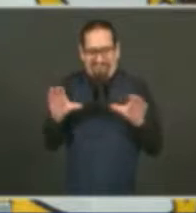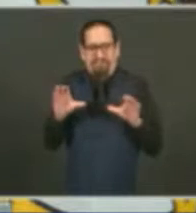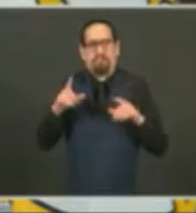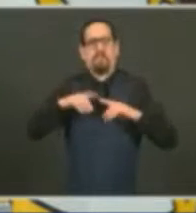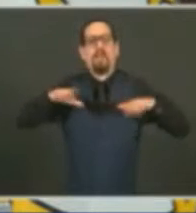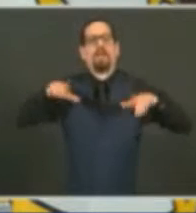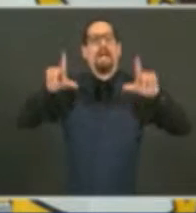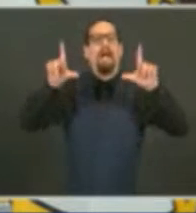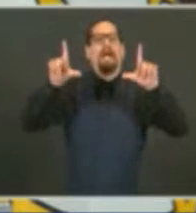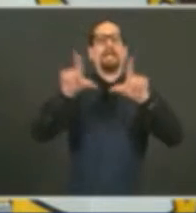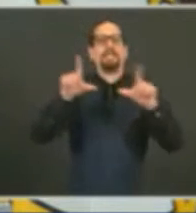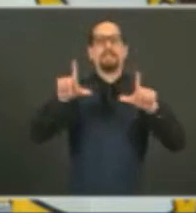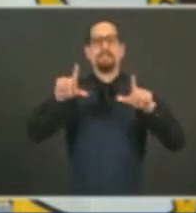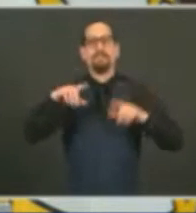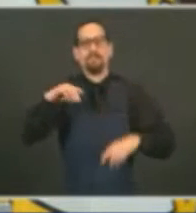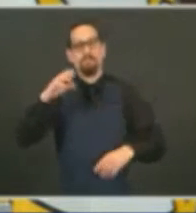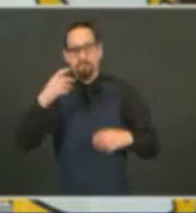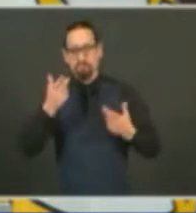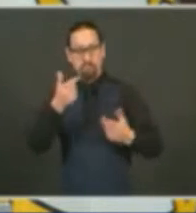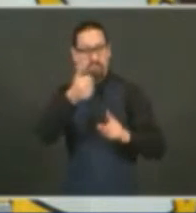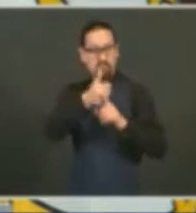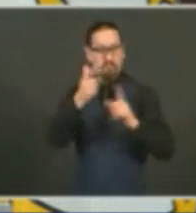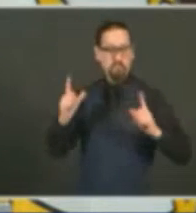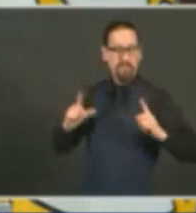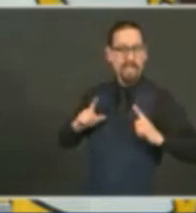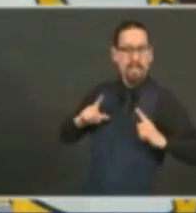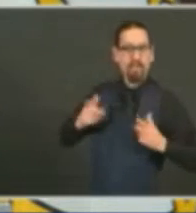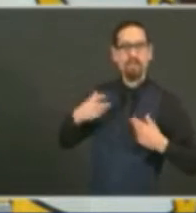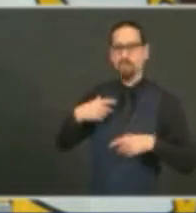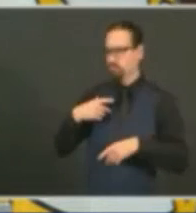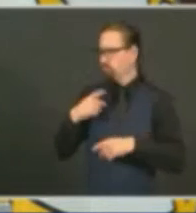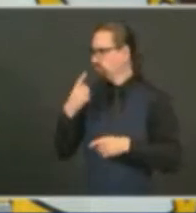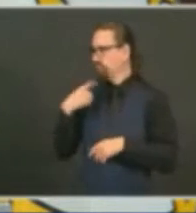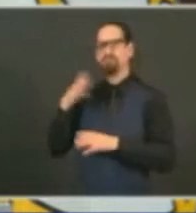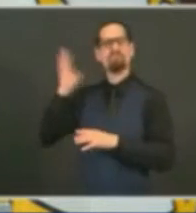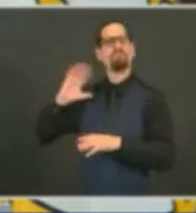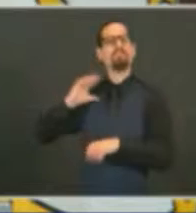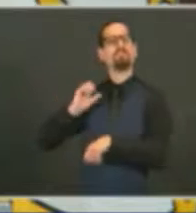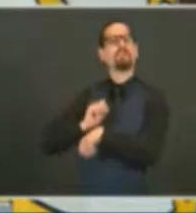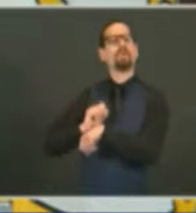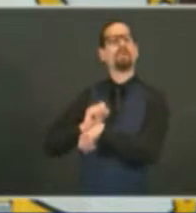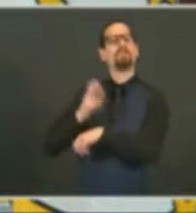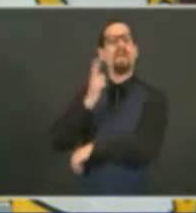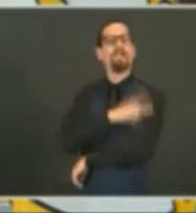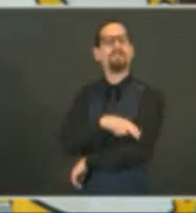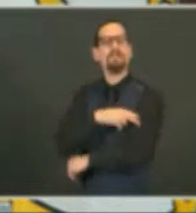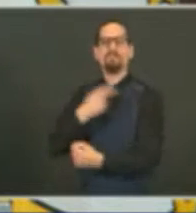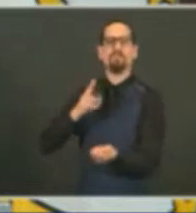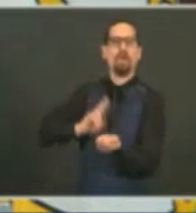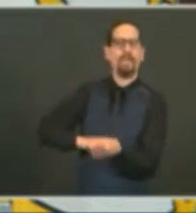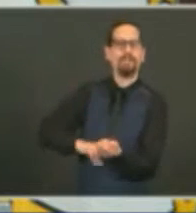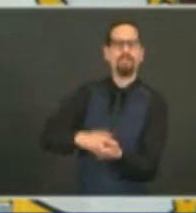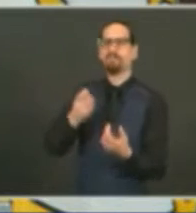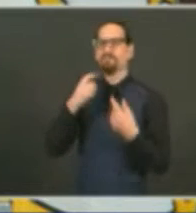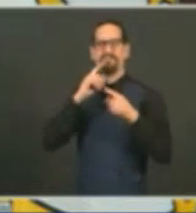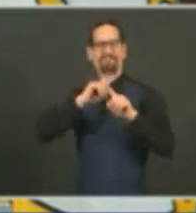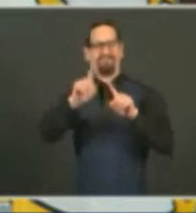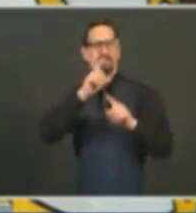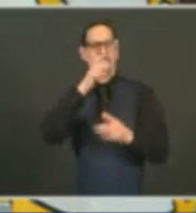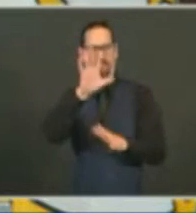a retired healthcare worker of any kind, or a healthcare worker who's